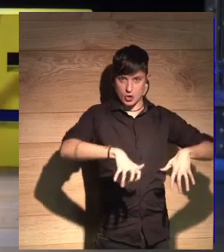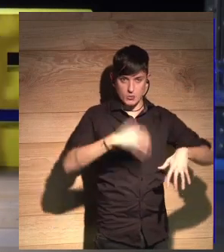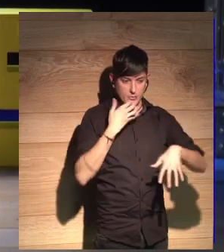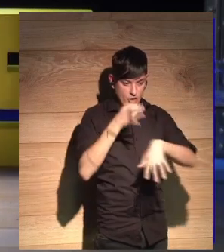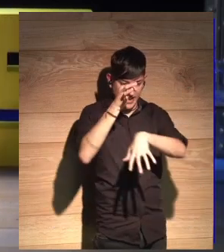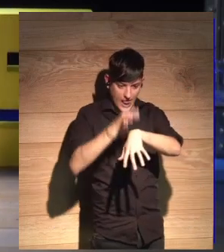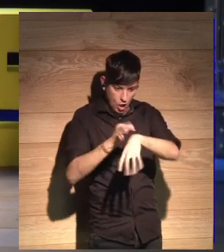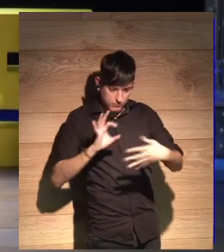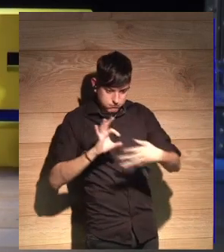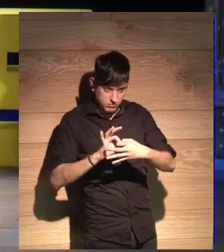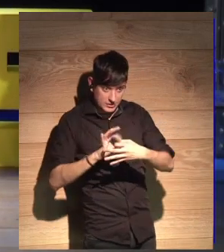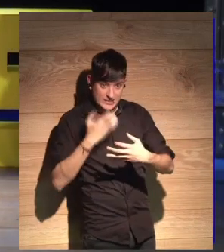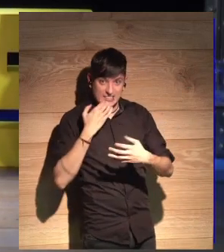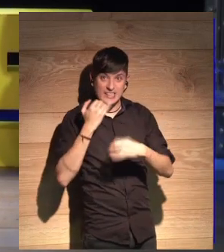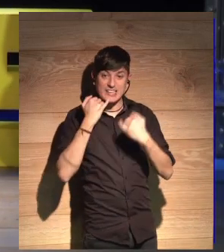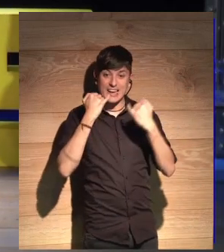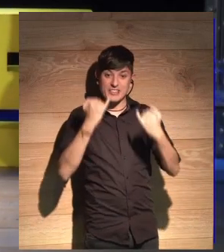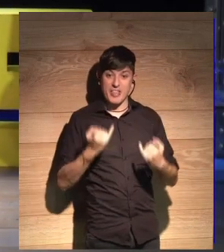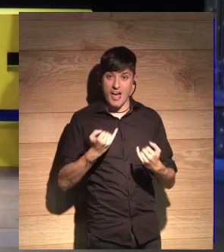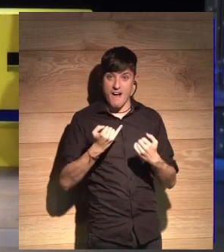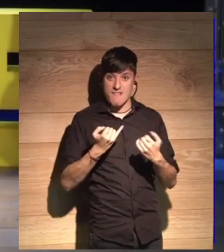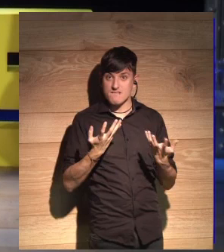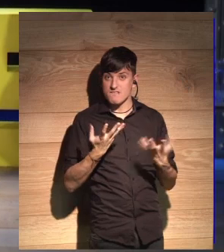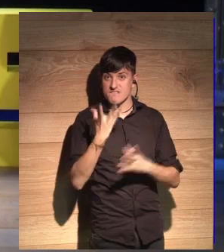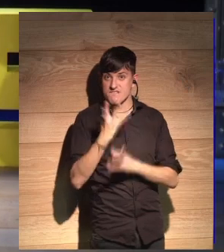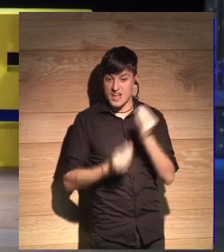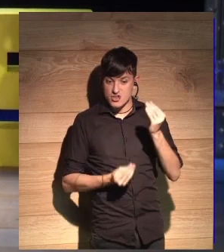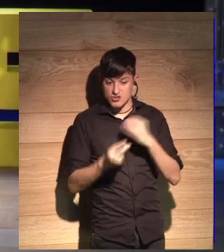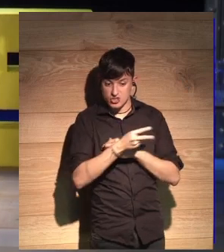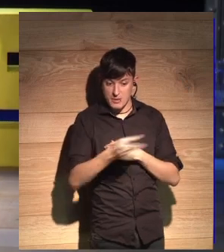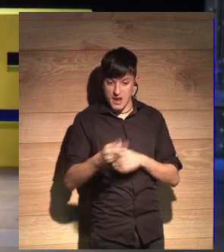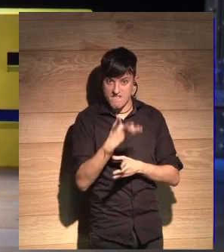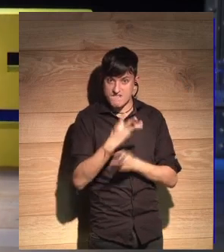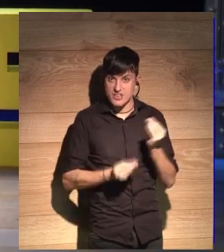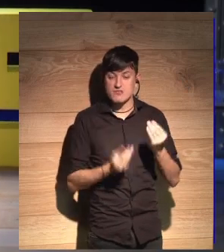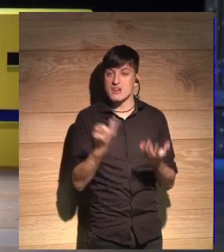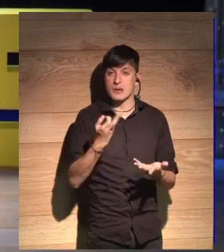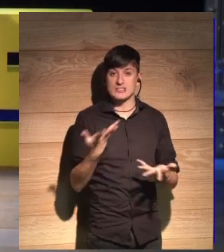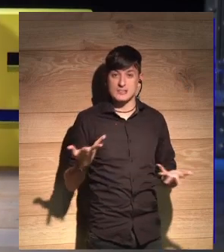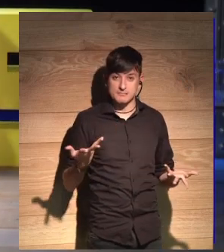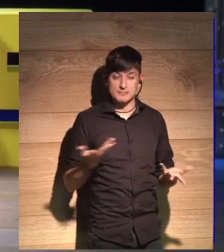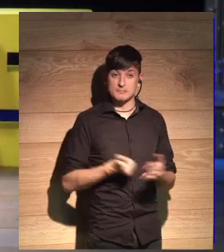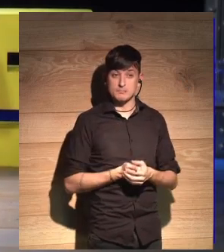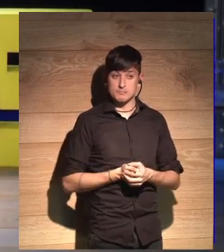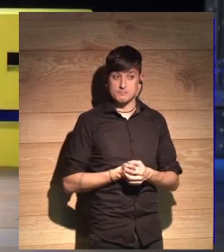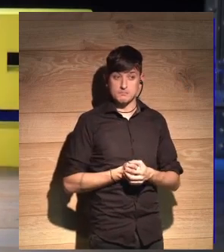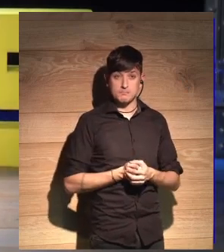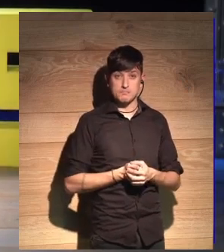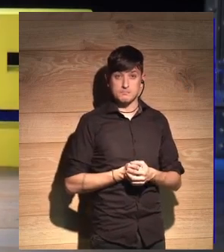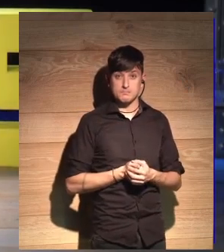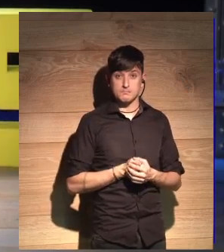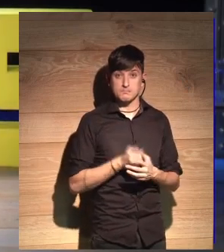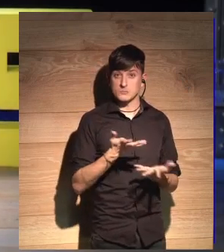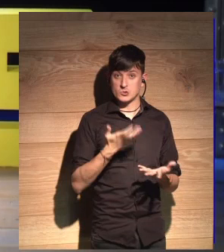work for 2 weeks? And they said, oh, that was next. We had that in our engineering roadmap. So I